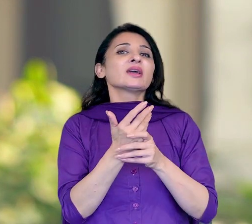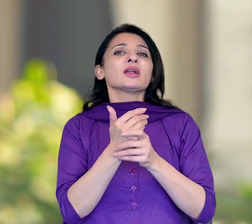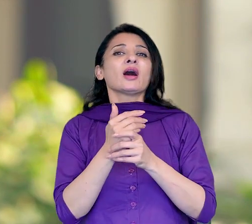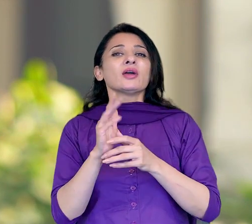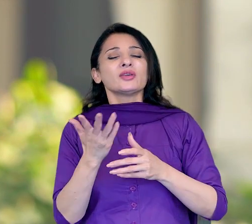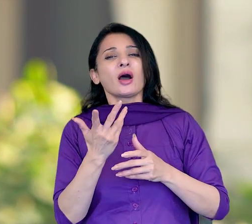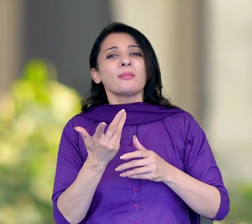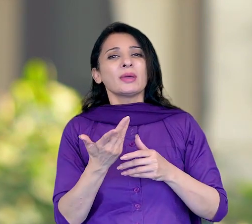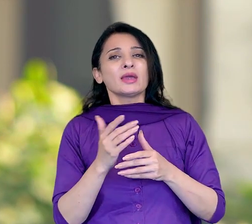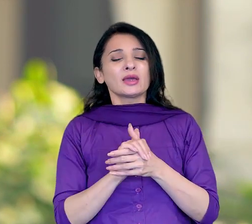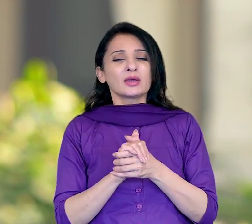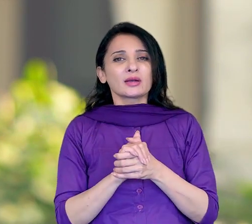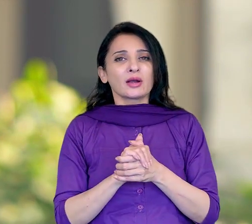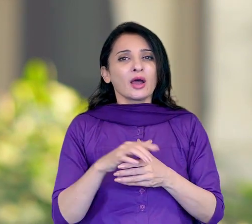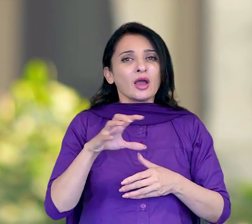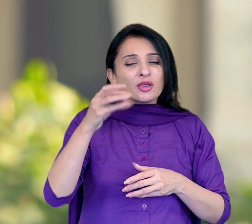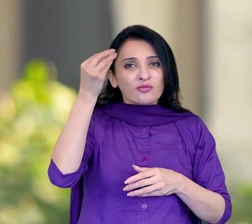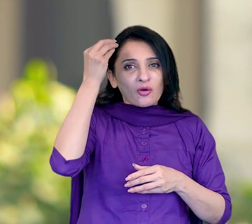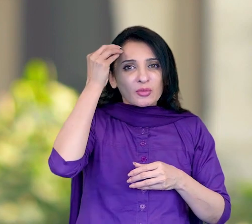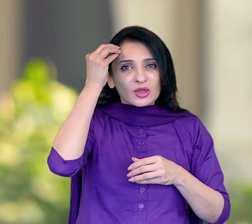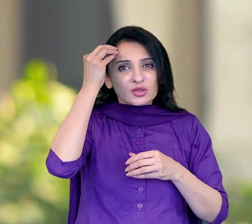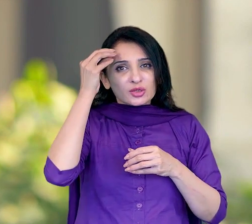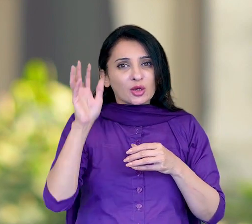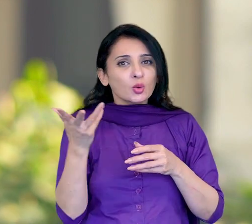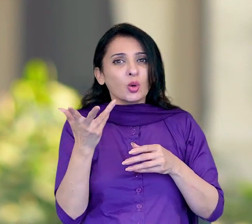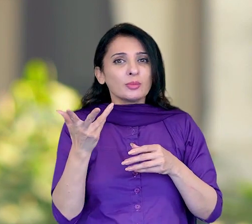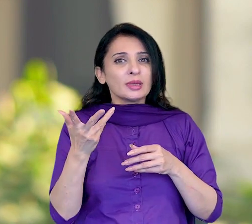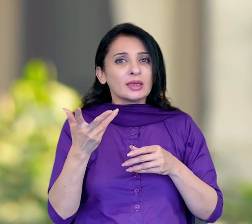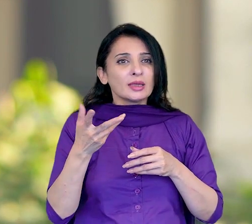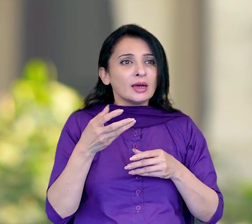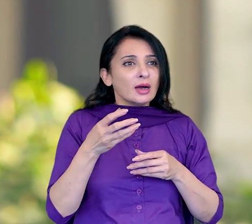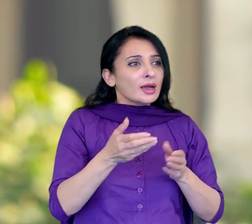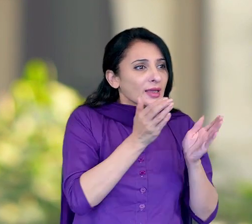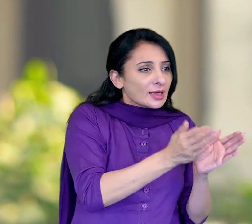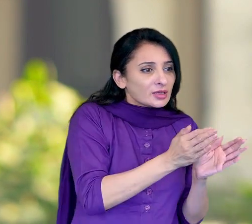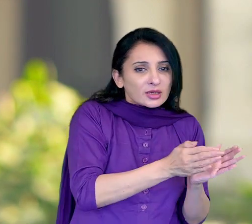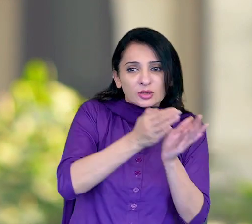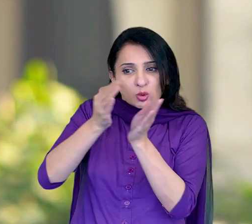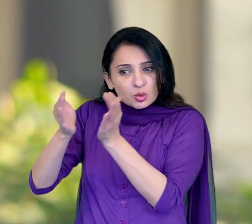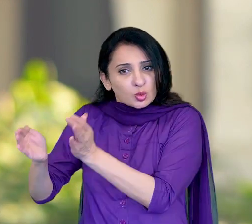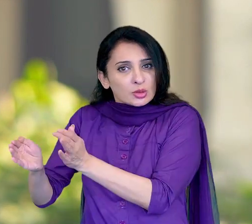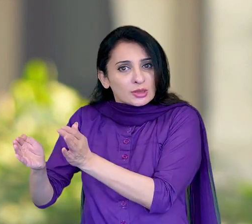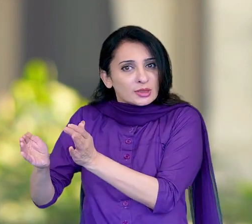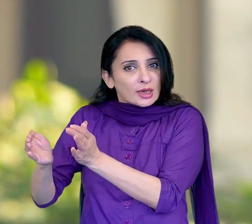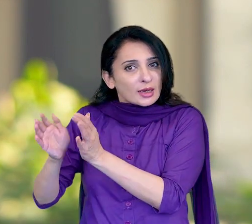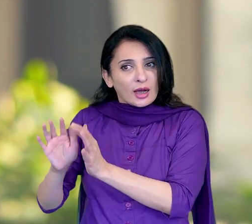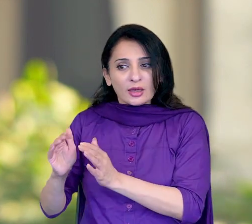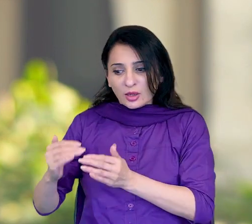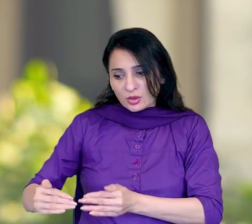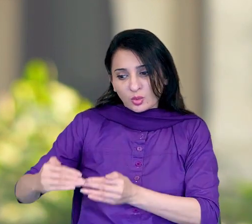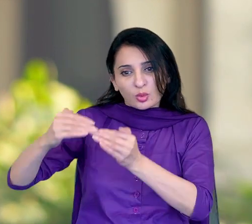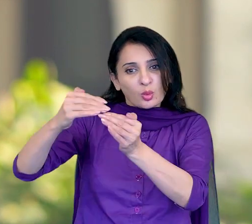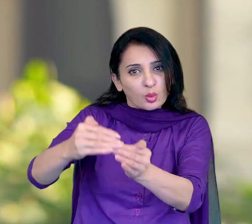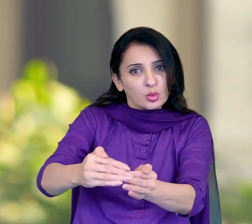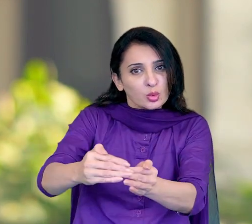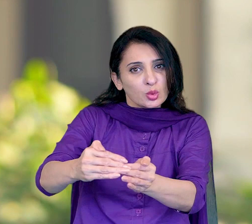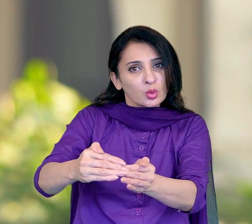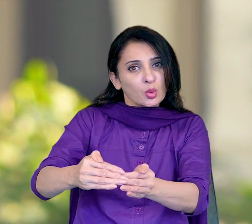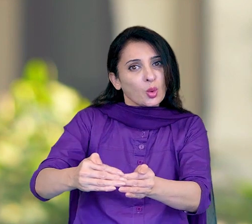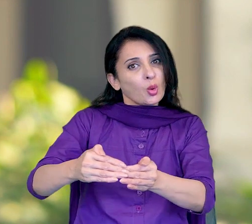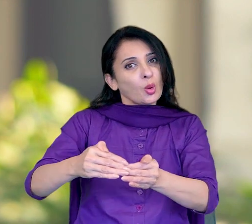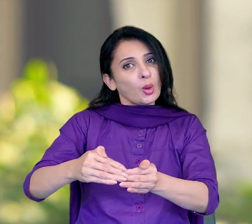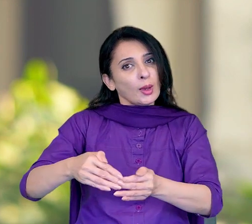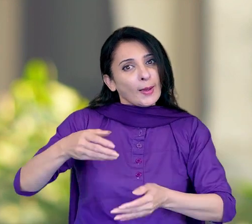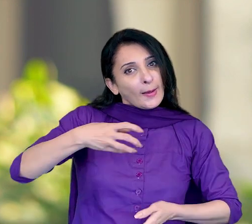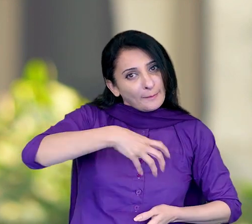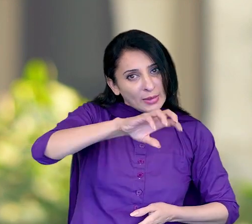connecting, the facilitation that it is taking the information across board, across different levels,